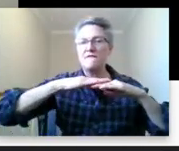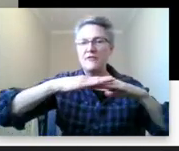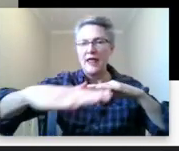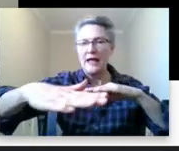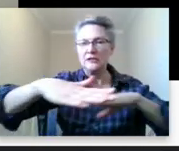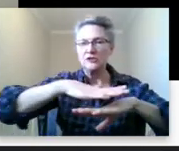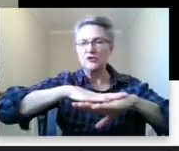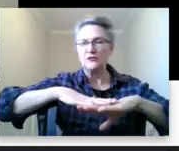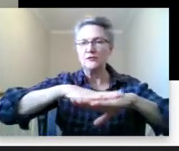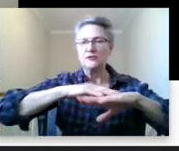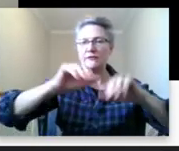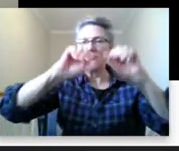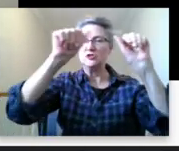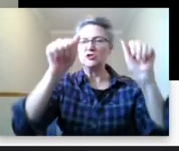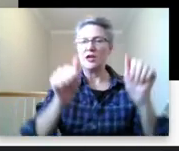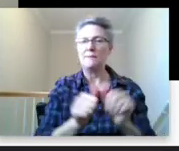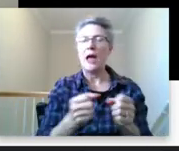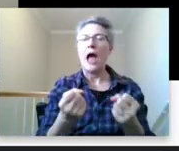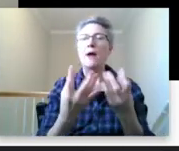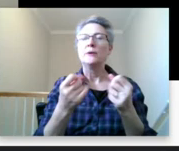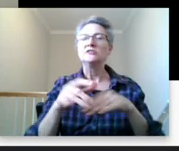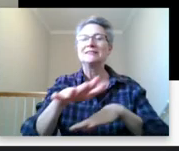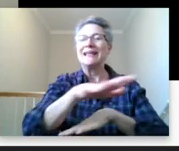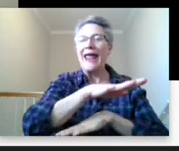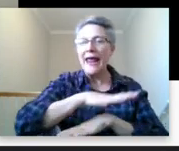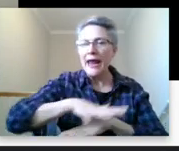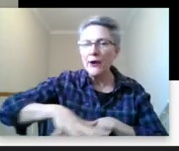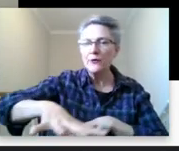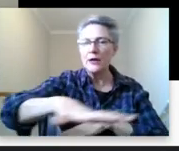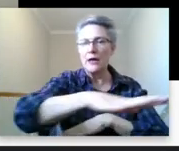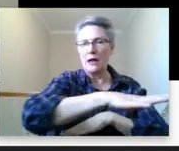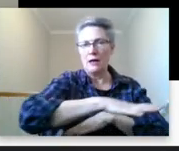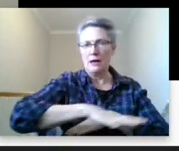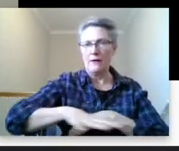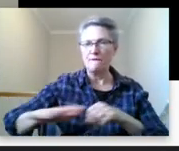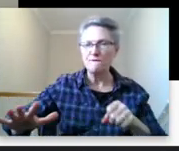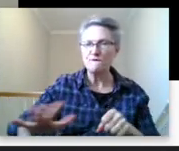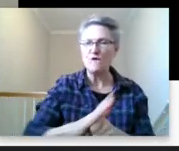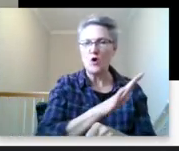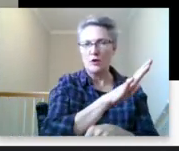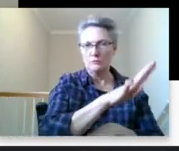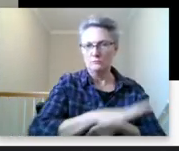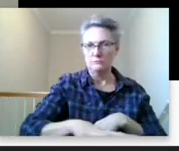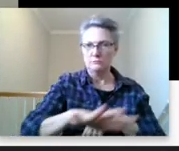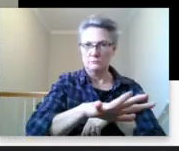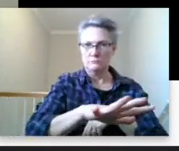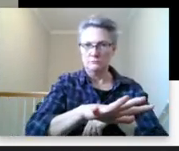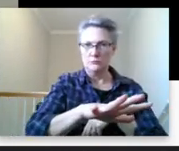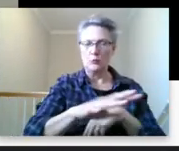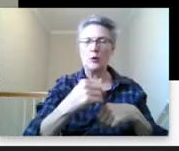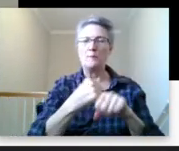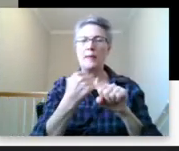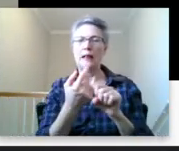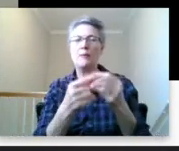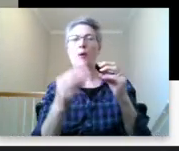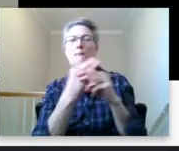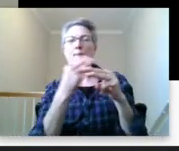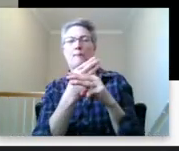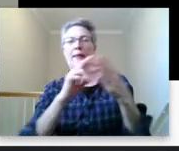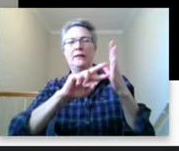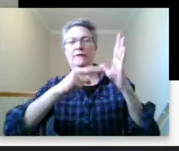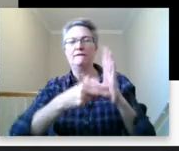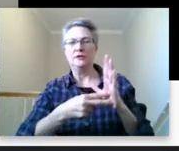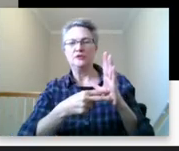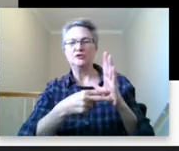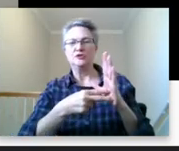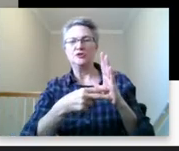about how much area is something taking up. And we're going to, like I said, we're going to make a little bit more of a mathematical definition